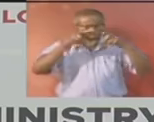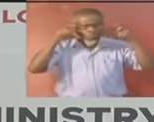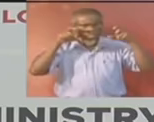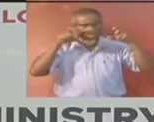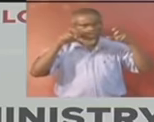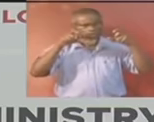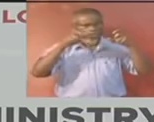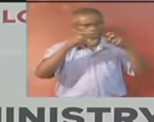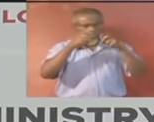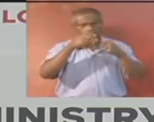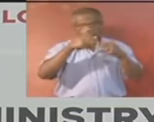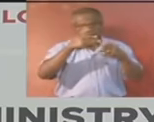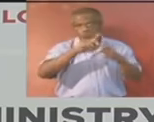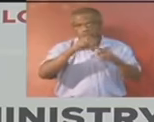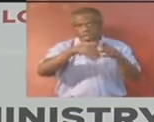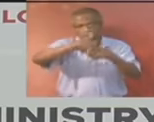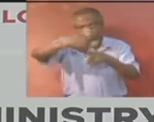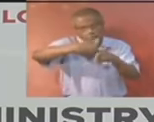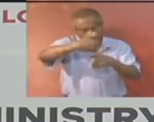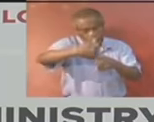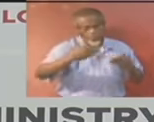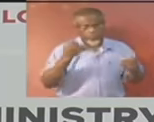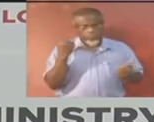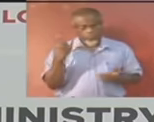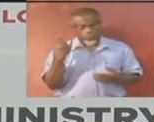public. Thank you for viewing.